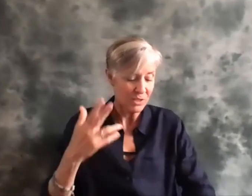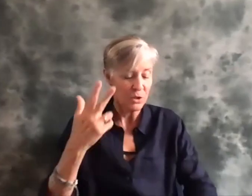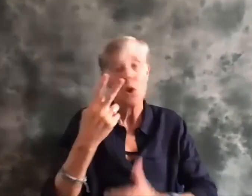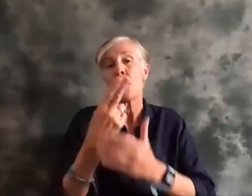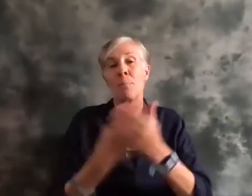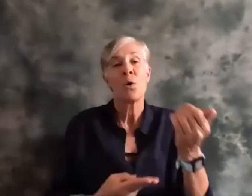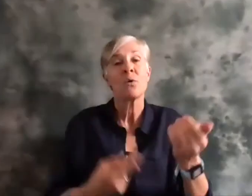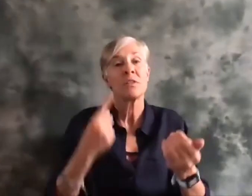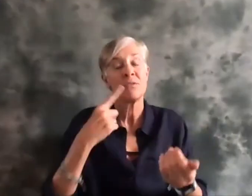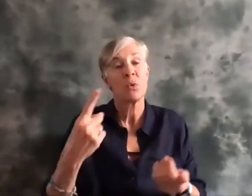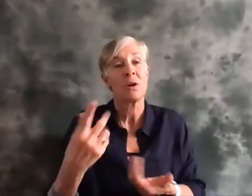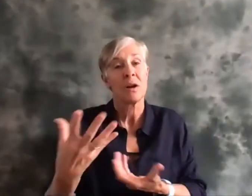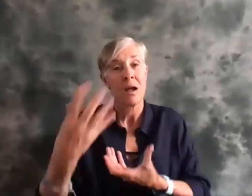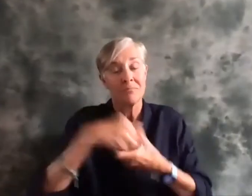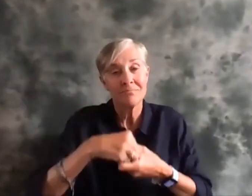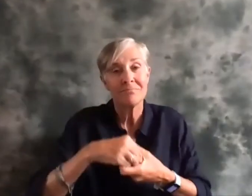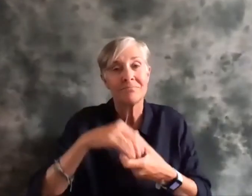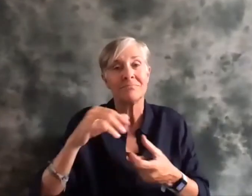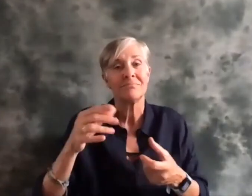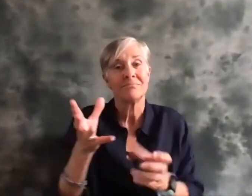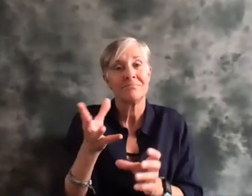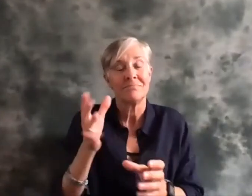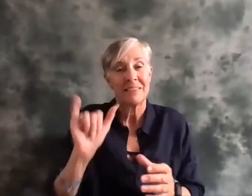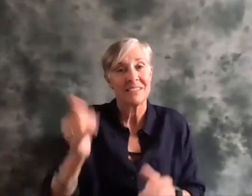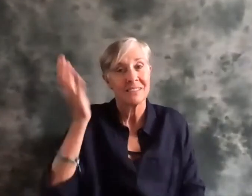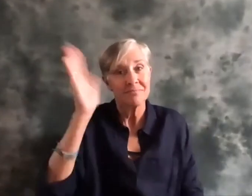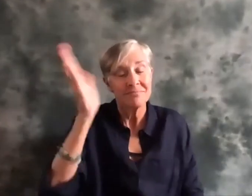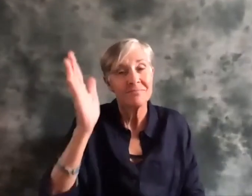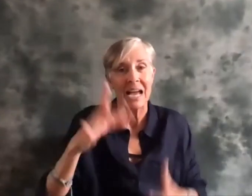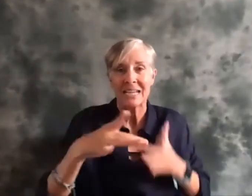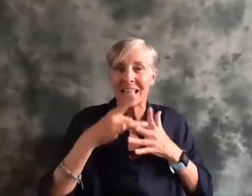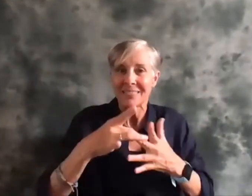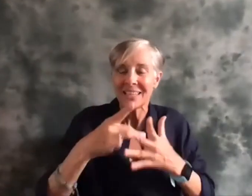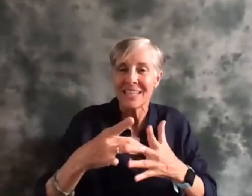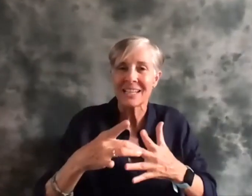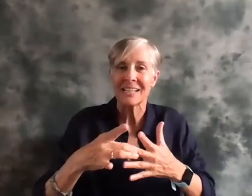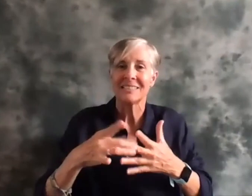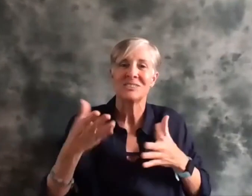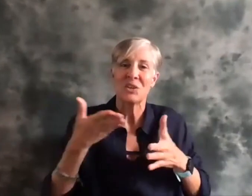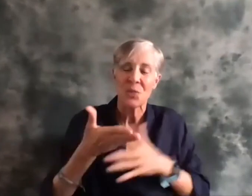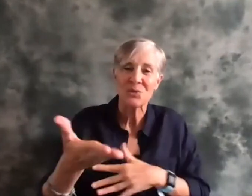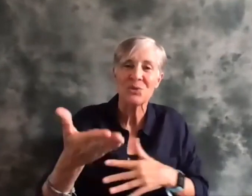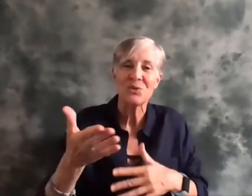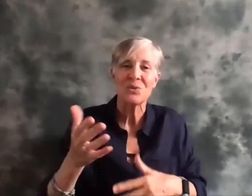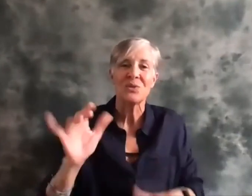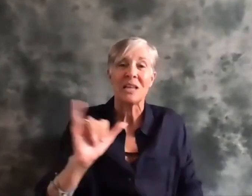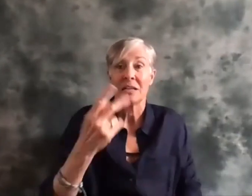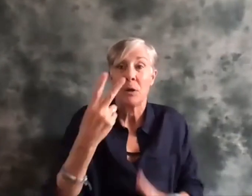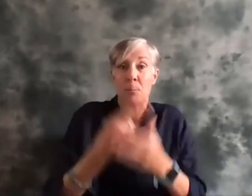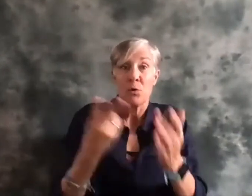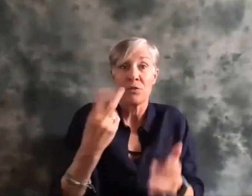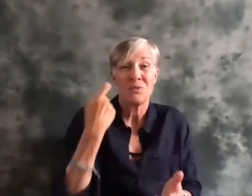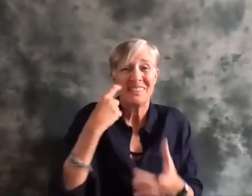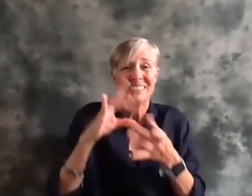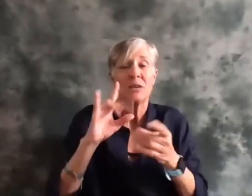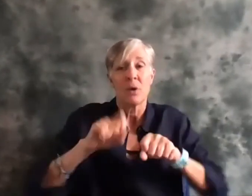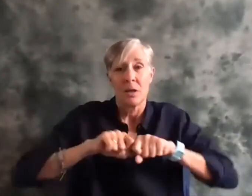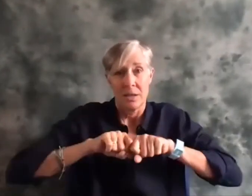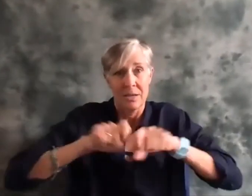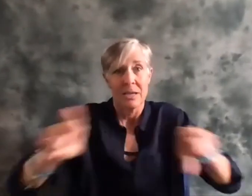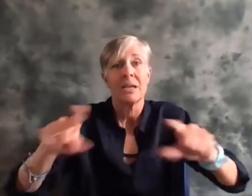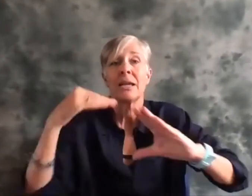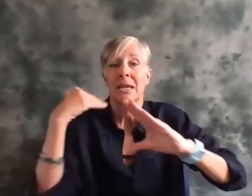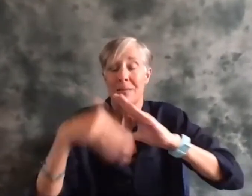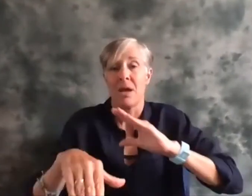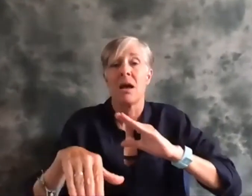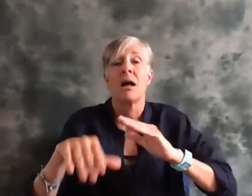being part of this conversation and leading it, you know, and talking us through. Like they both mentioned, we are going to send out an